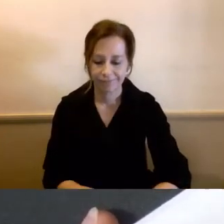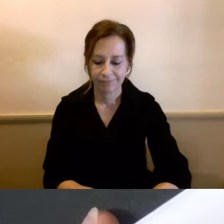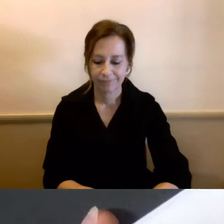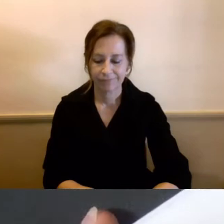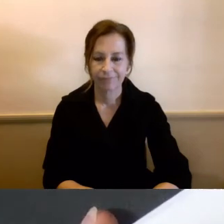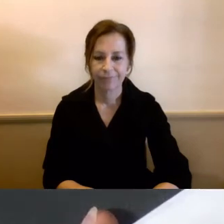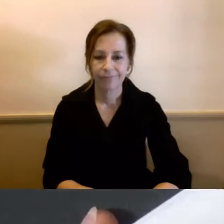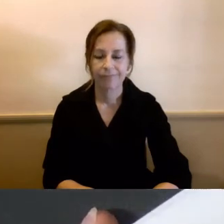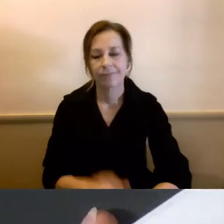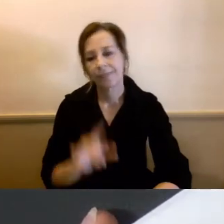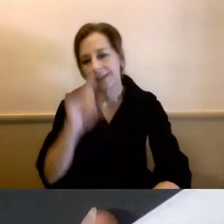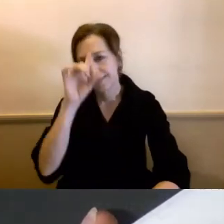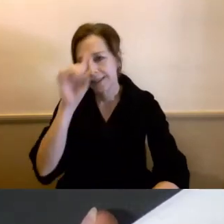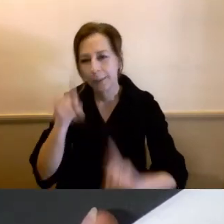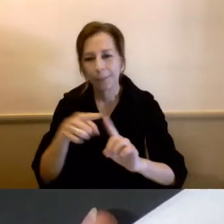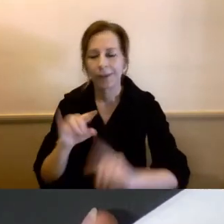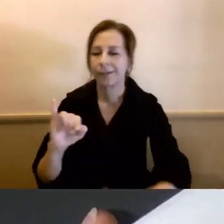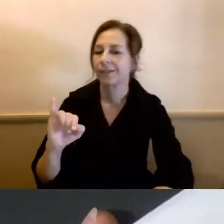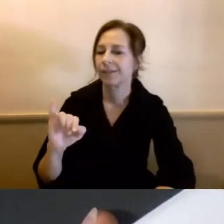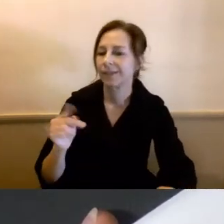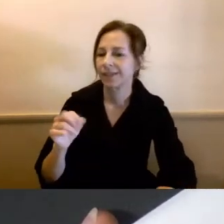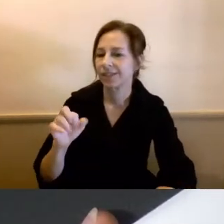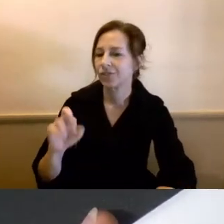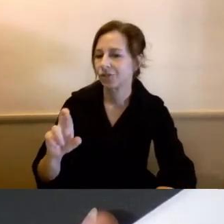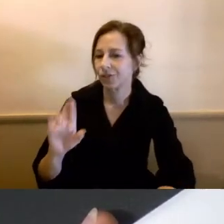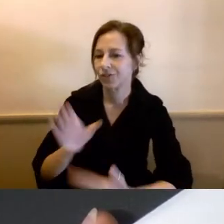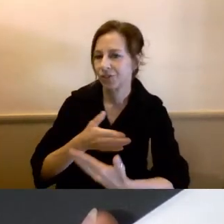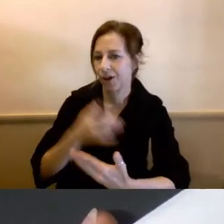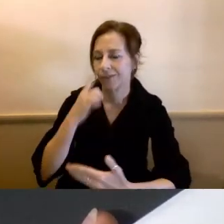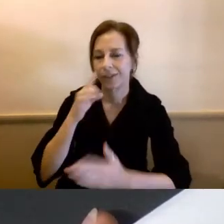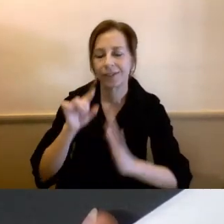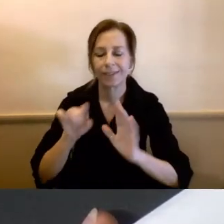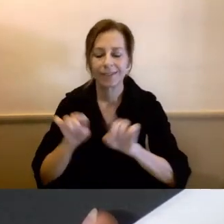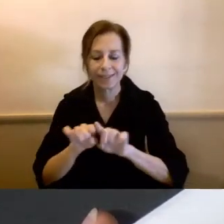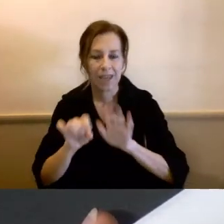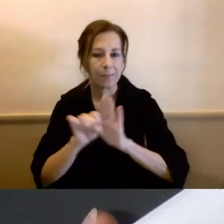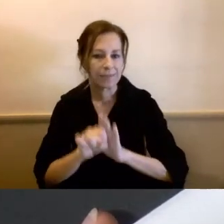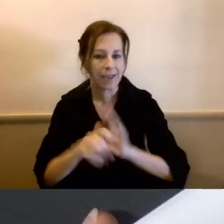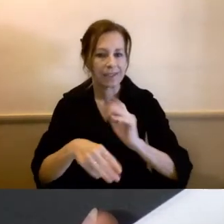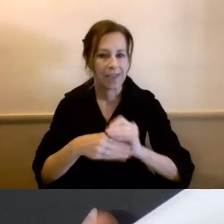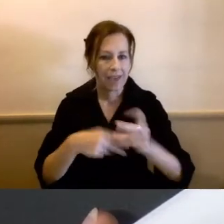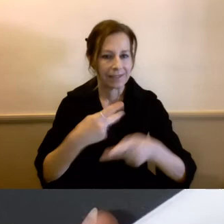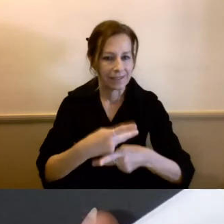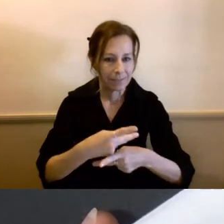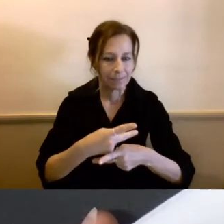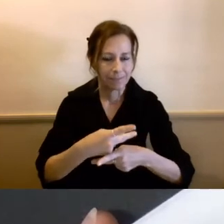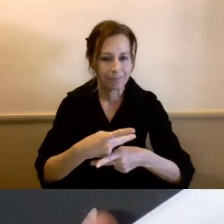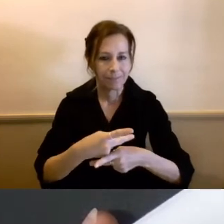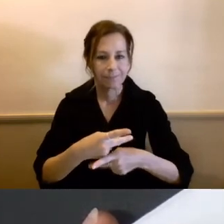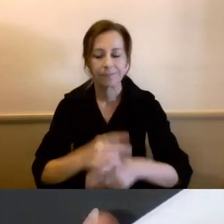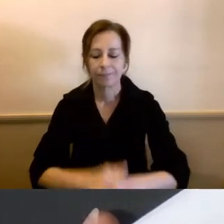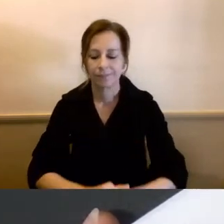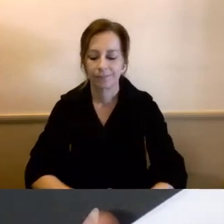do, you can think of the integer song, negative 9. Okay, same sign, add and keep.